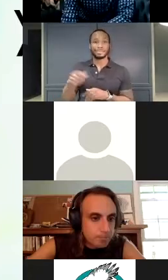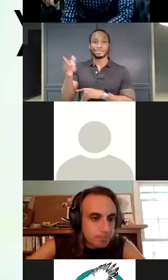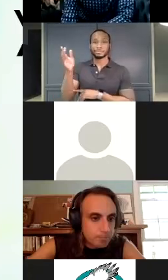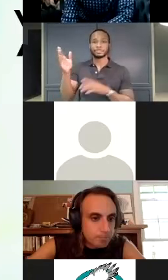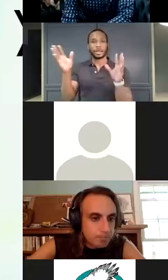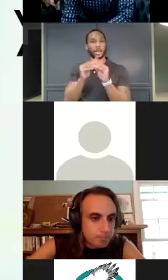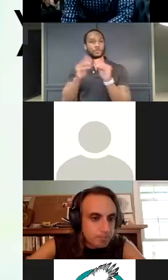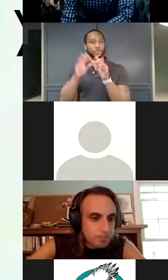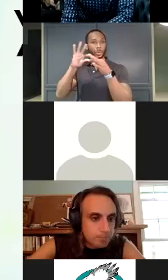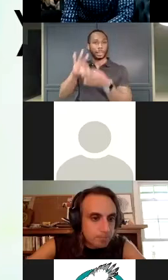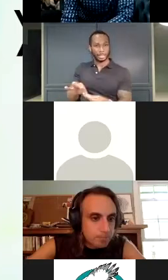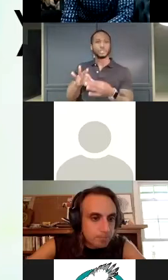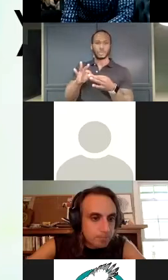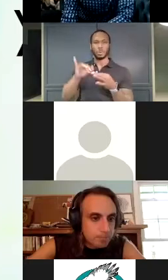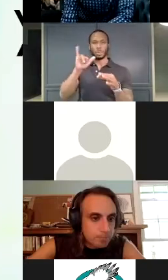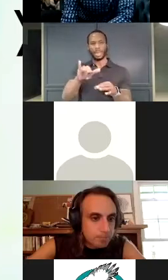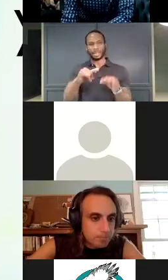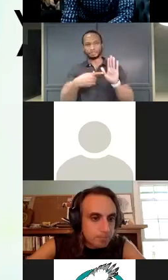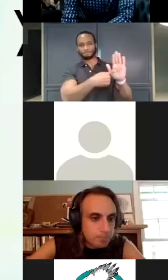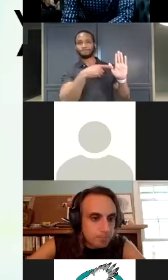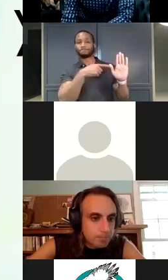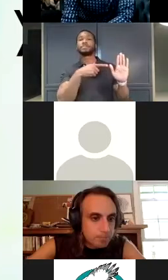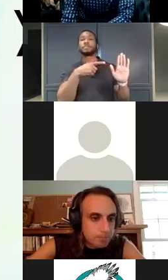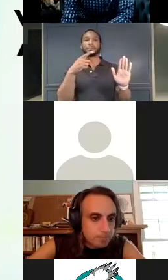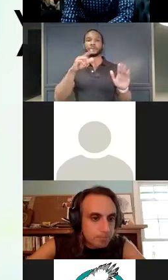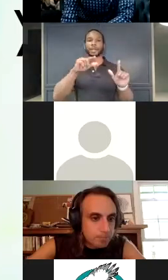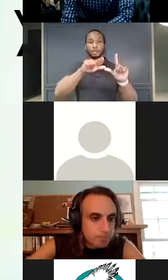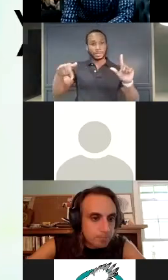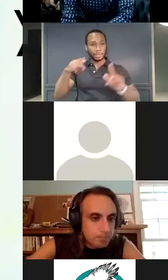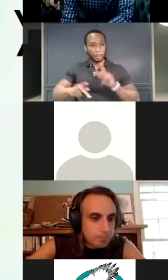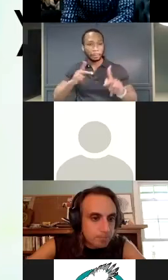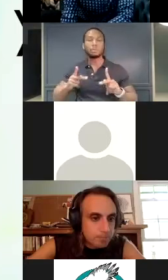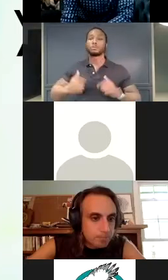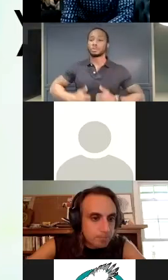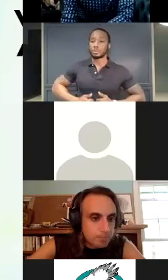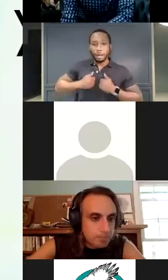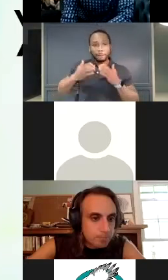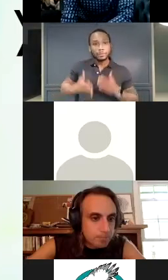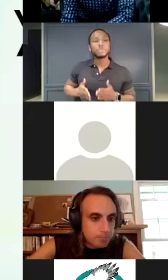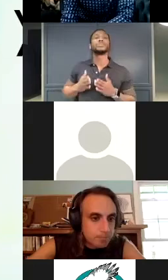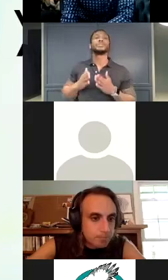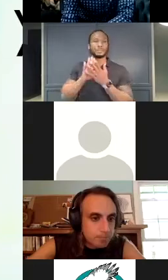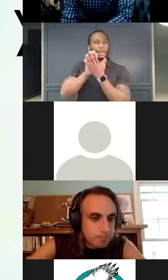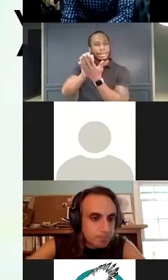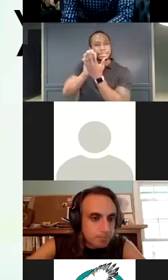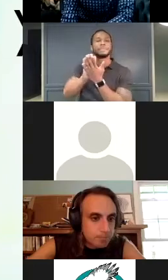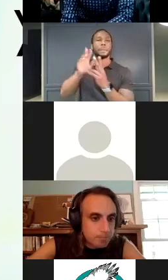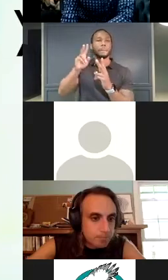this intersection right here, right? LGBT people and survivors of intimate partner violence or domestic